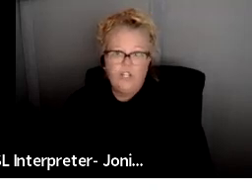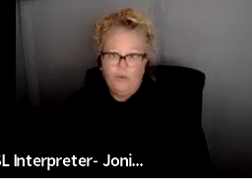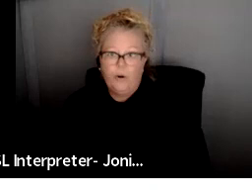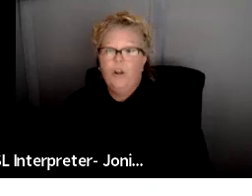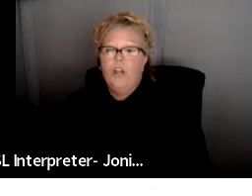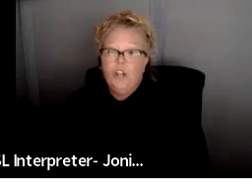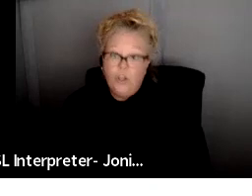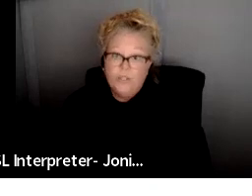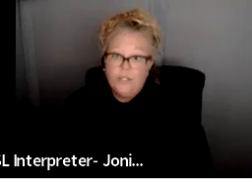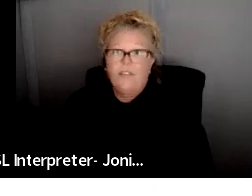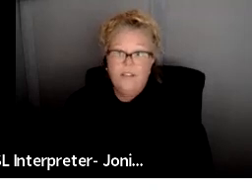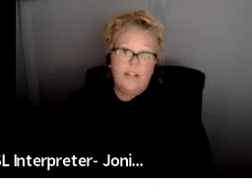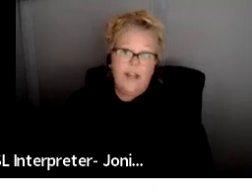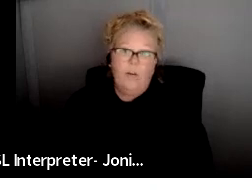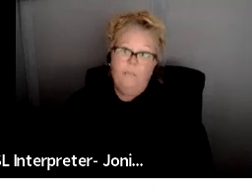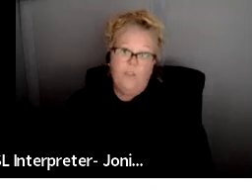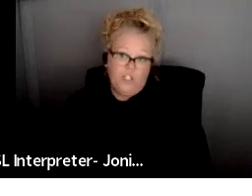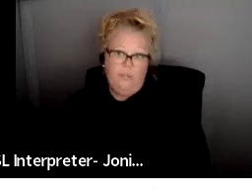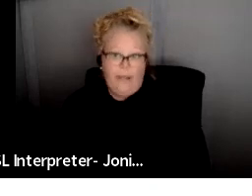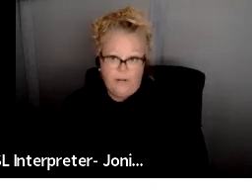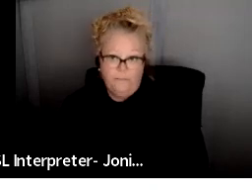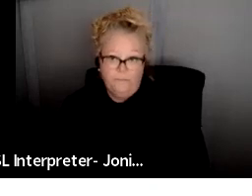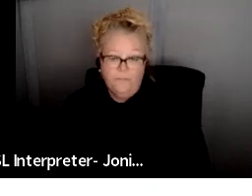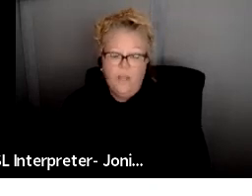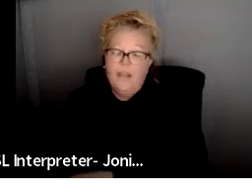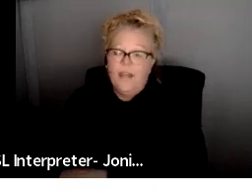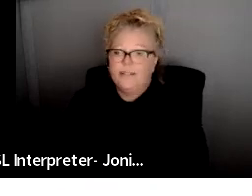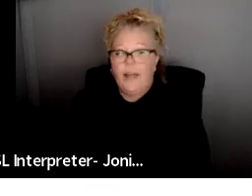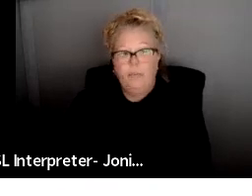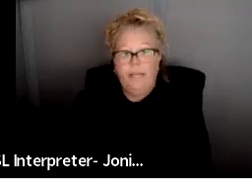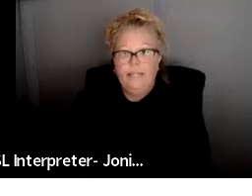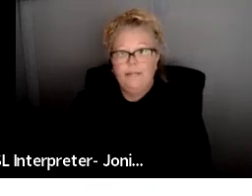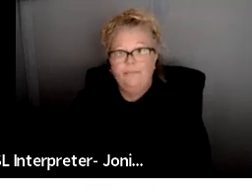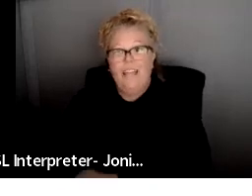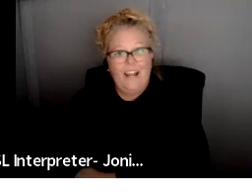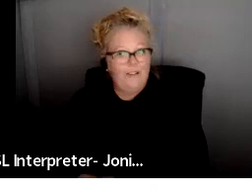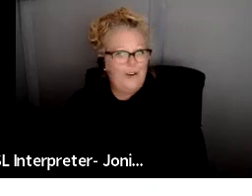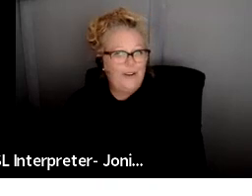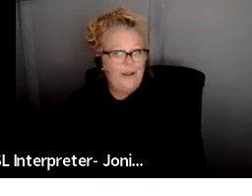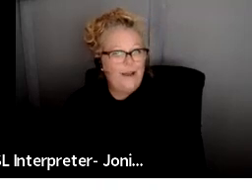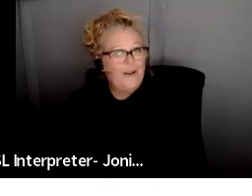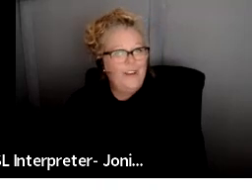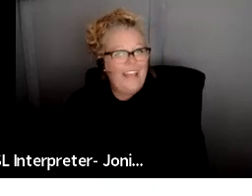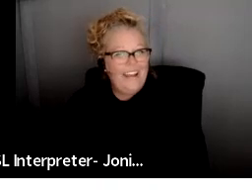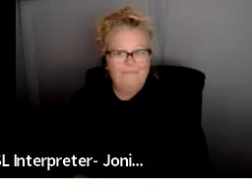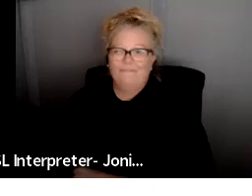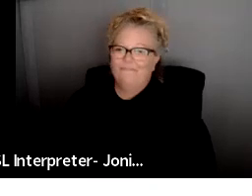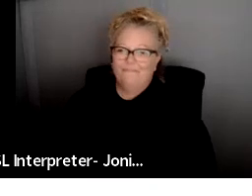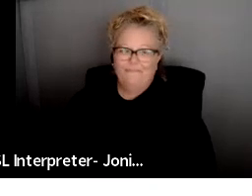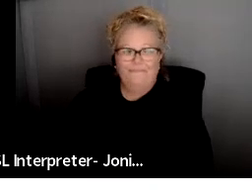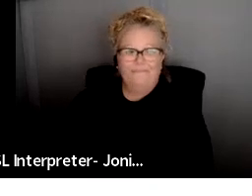or consumer uses, this could help them function better. Next slide, please. And I'll turn it right back over to